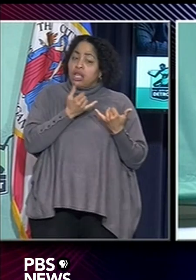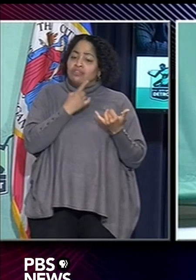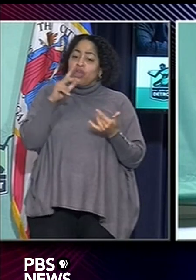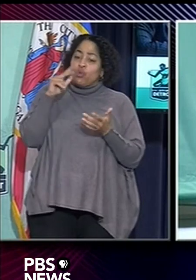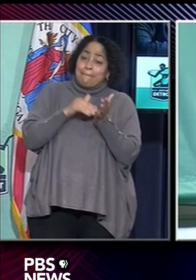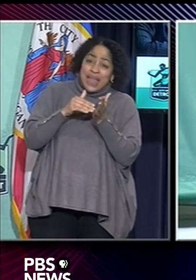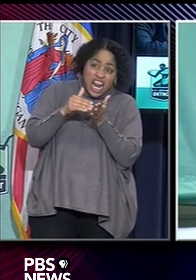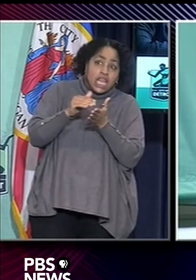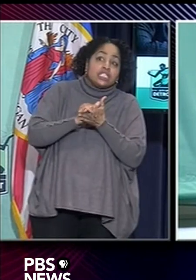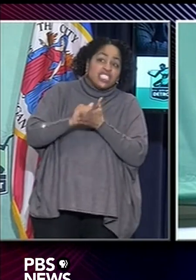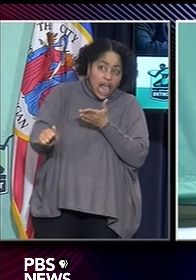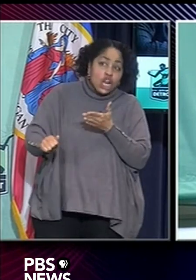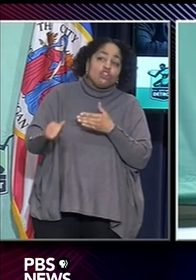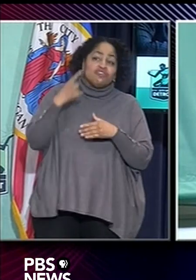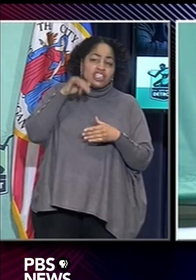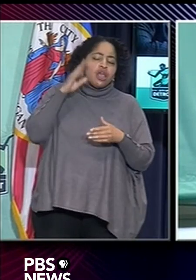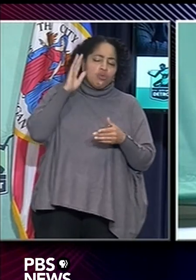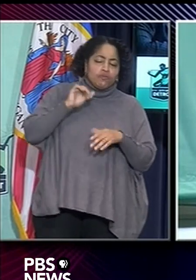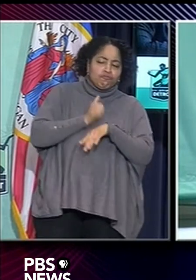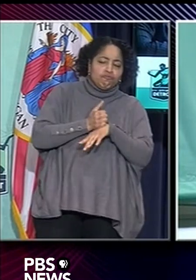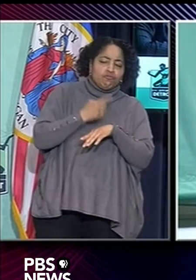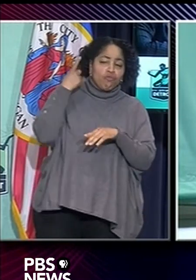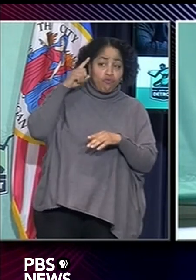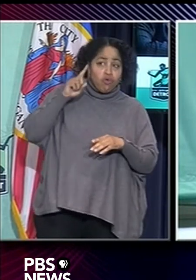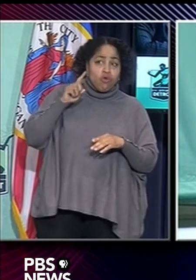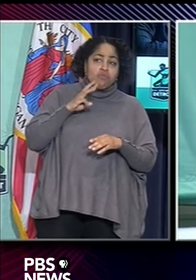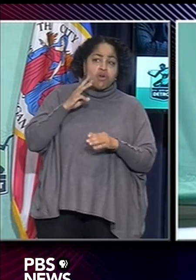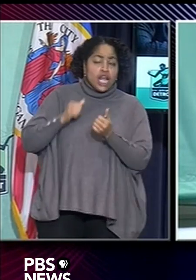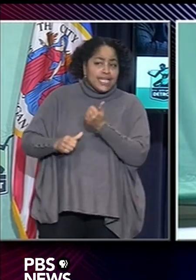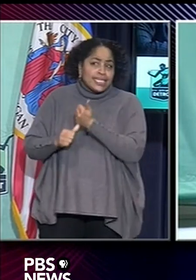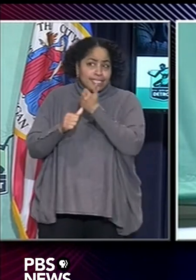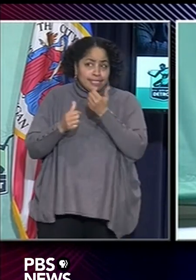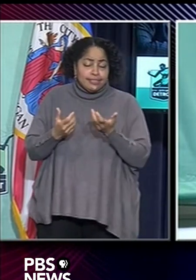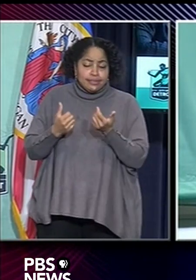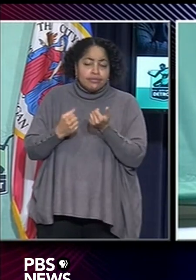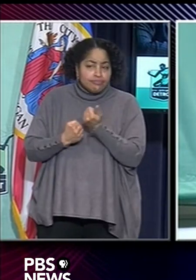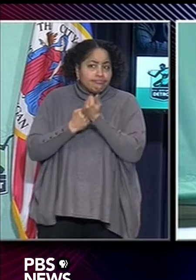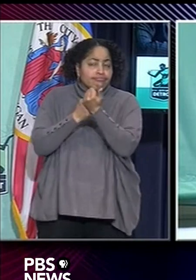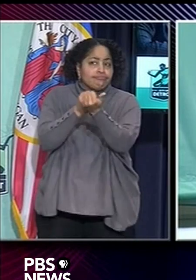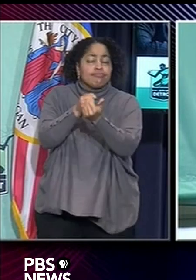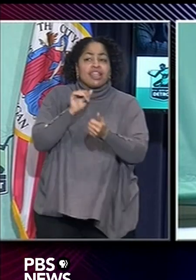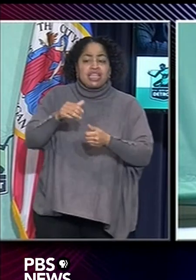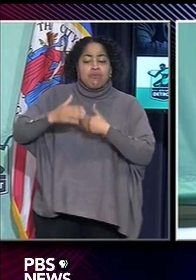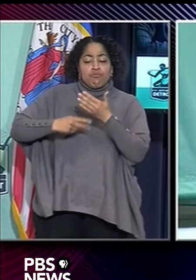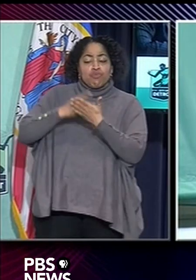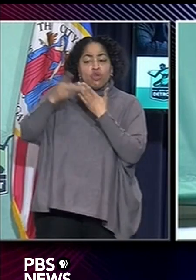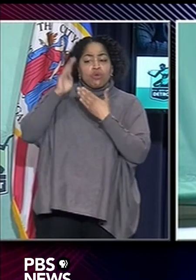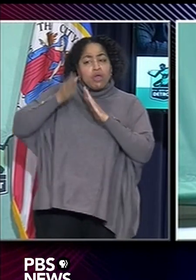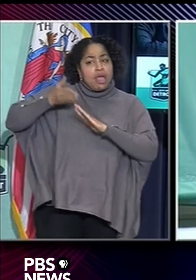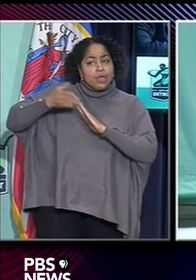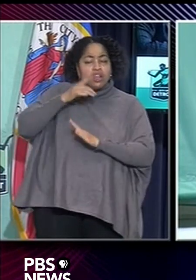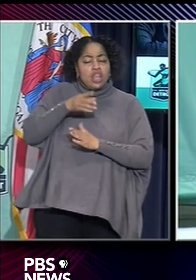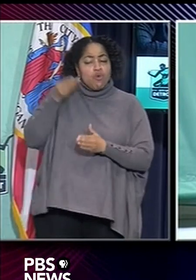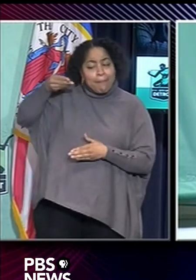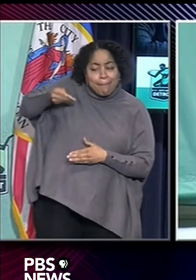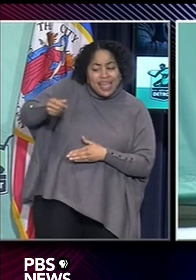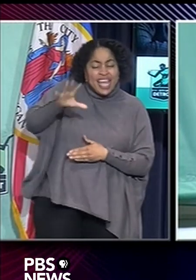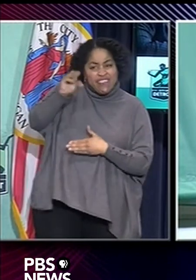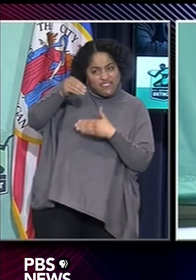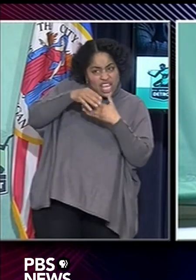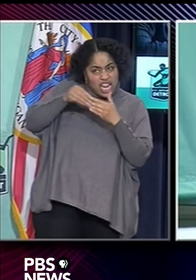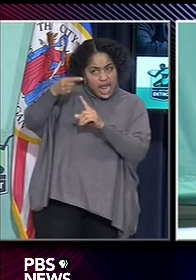be set aside for water assistance. And the program that they will be operating is they will pay $50 a